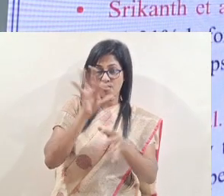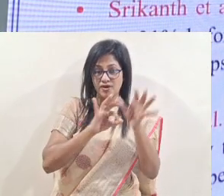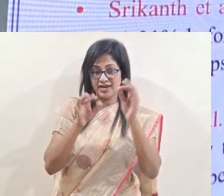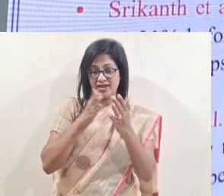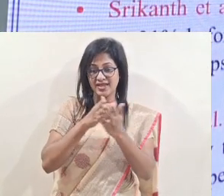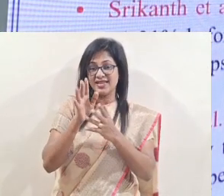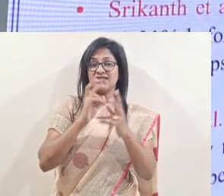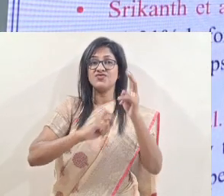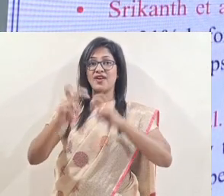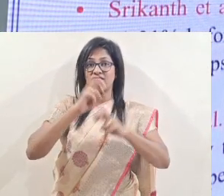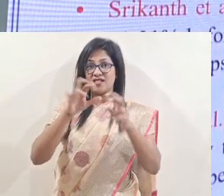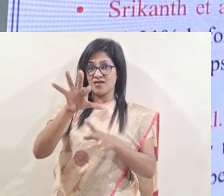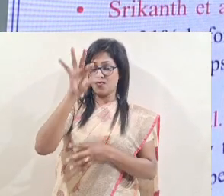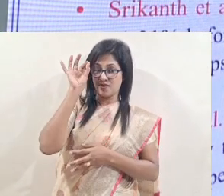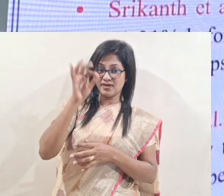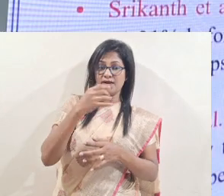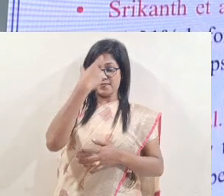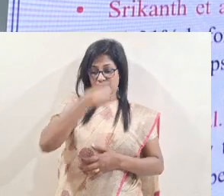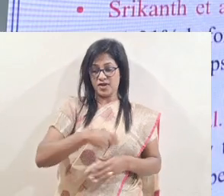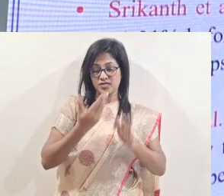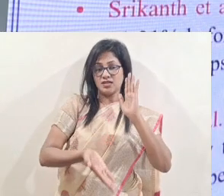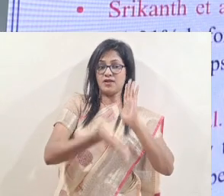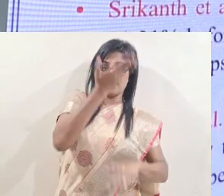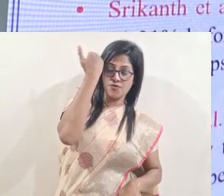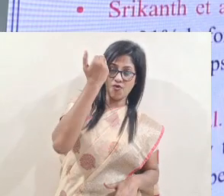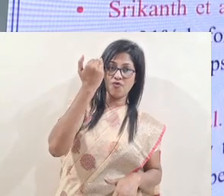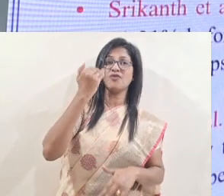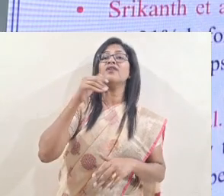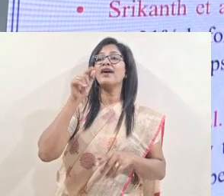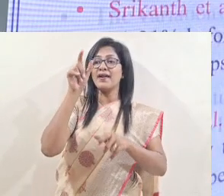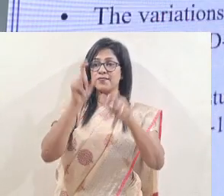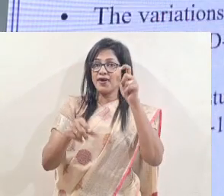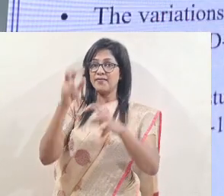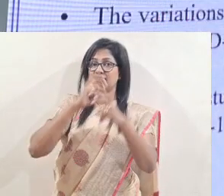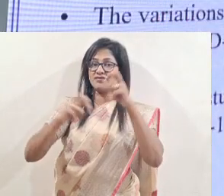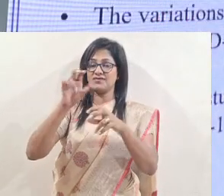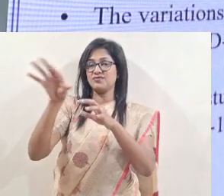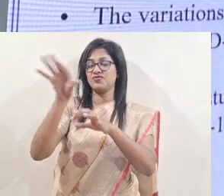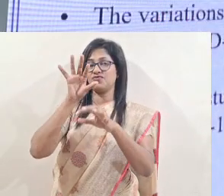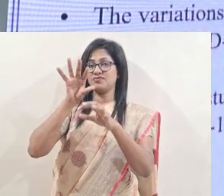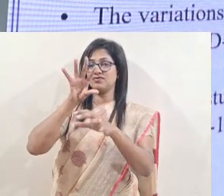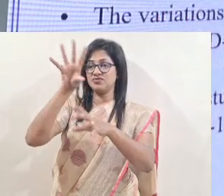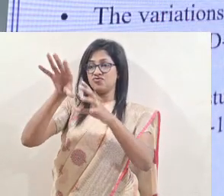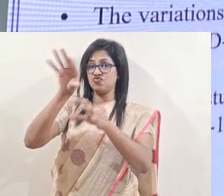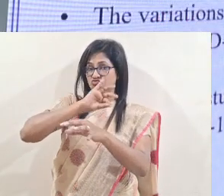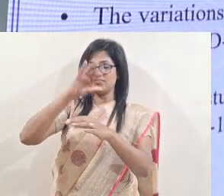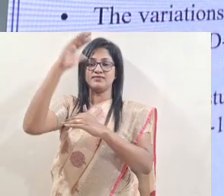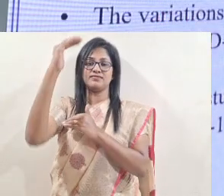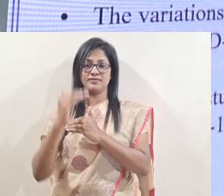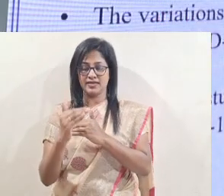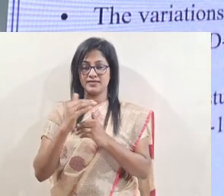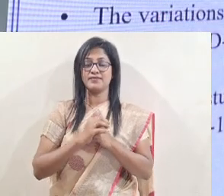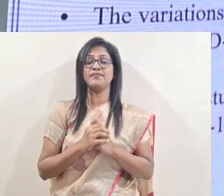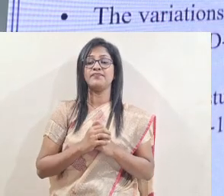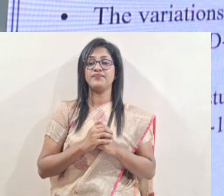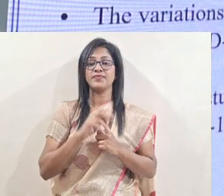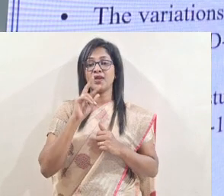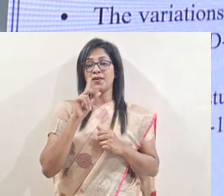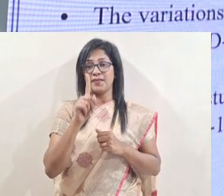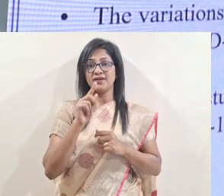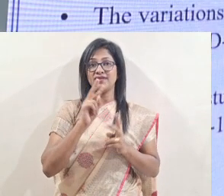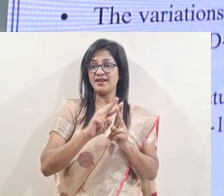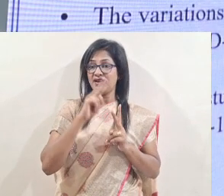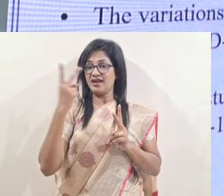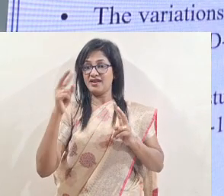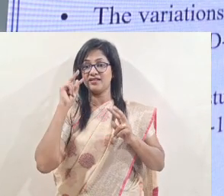of personal vehicle and decrease in the ridership of public transport. But there is another argument that is put forth, which is